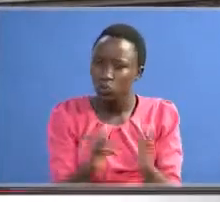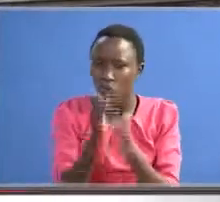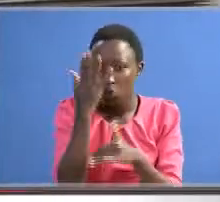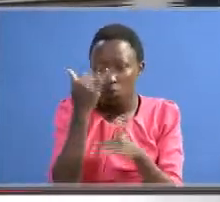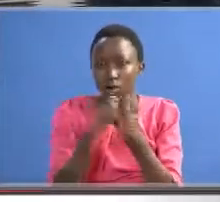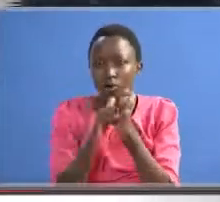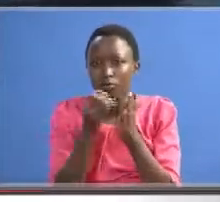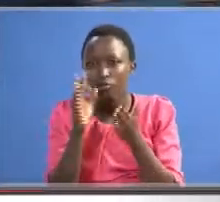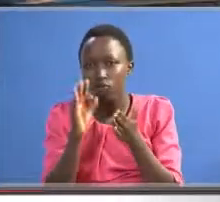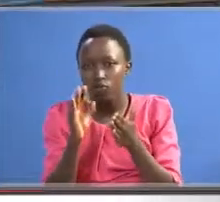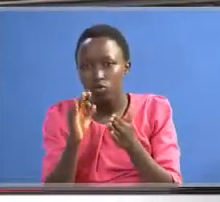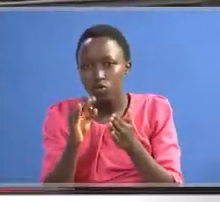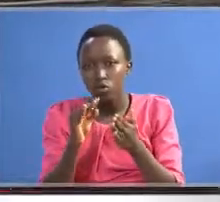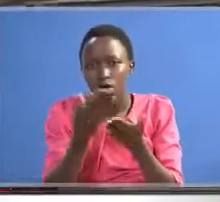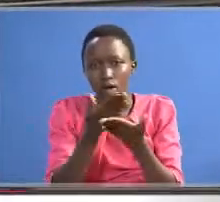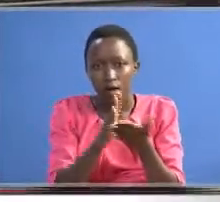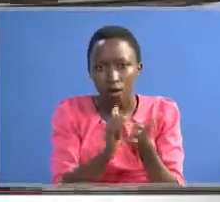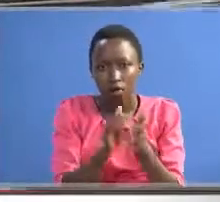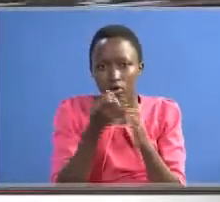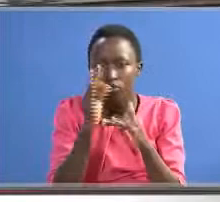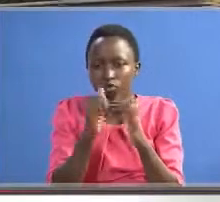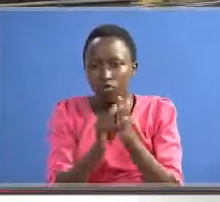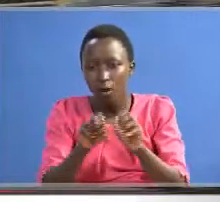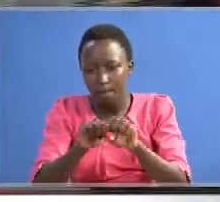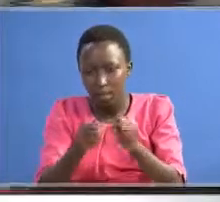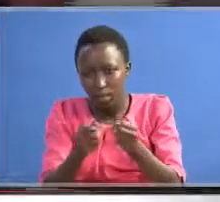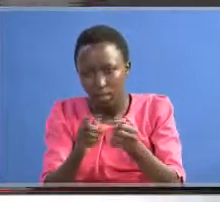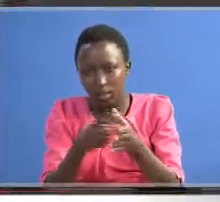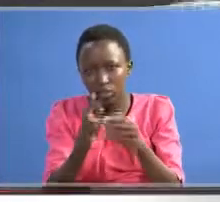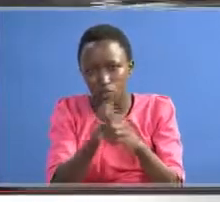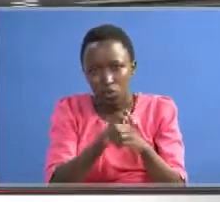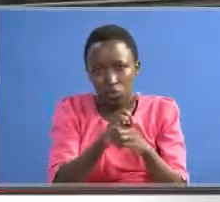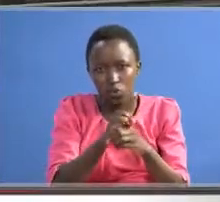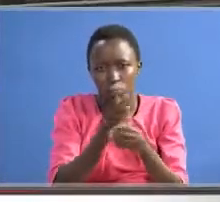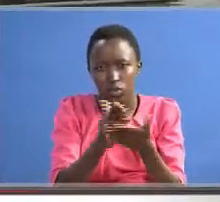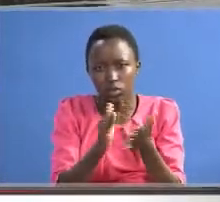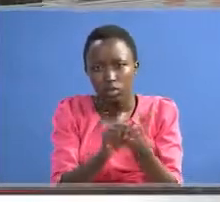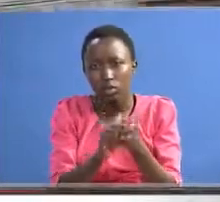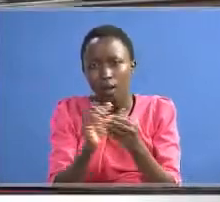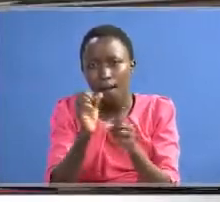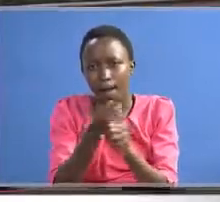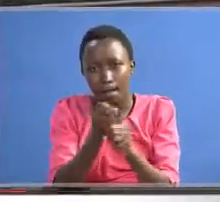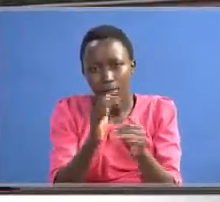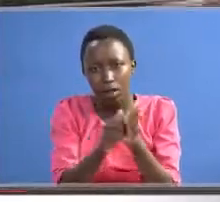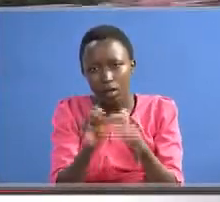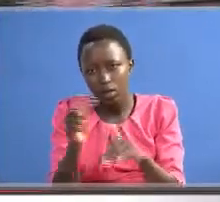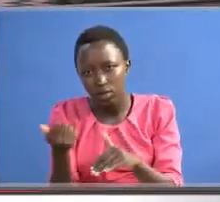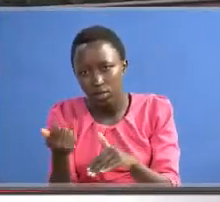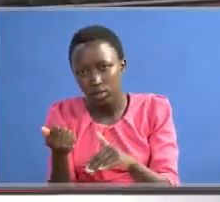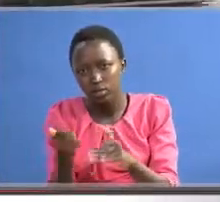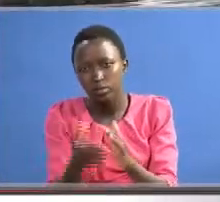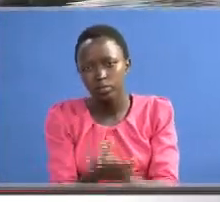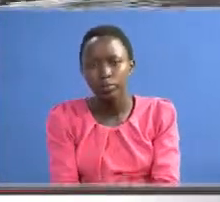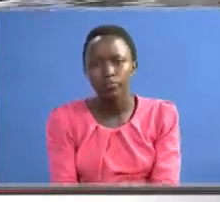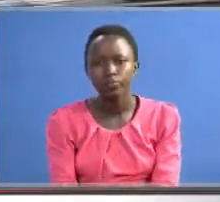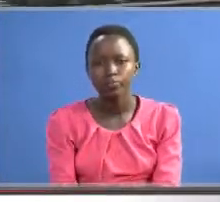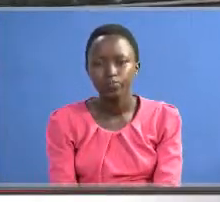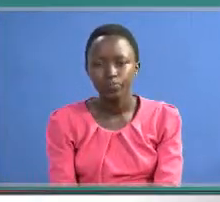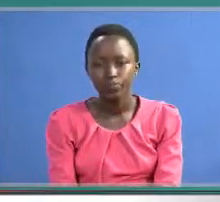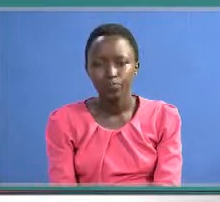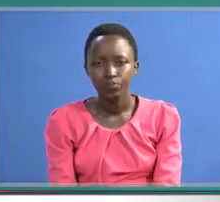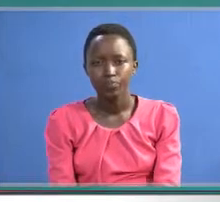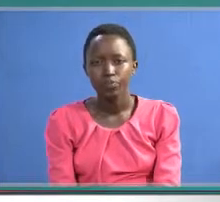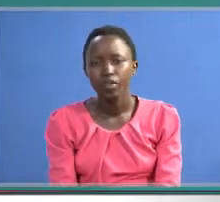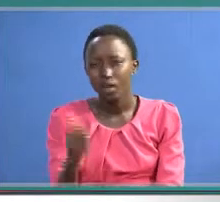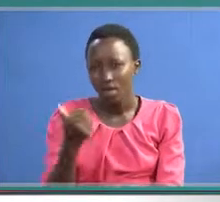the existence of chop shops that, aside from chopping the cars, they use the parts to Frankenstein them and alter their identities.